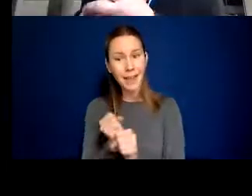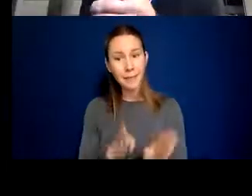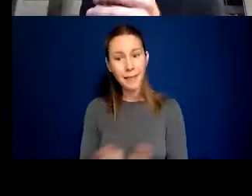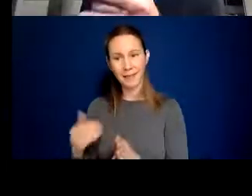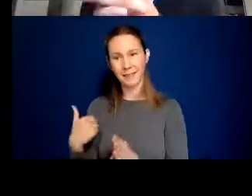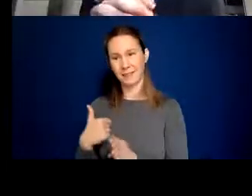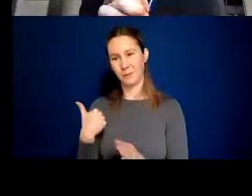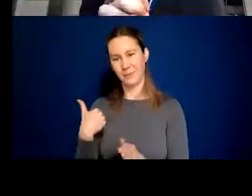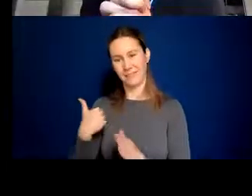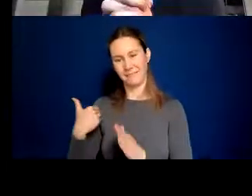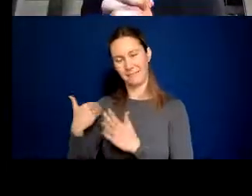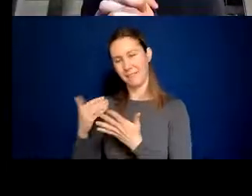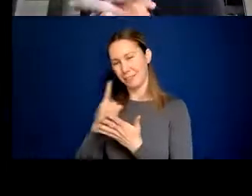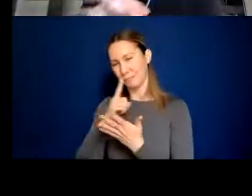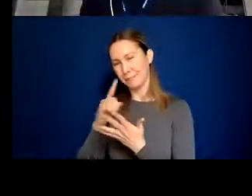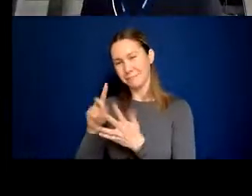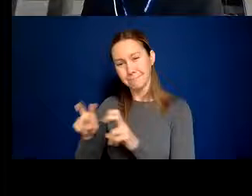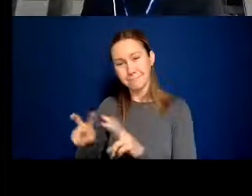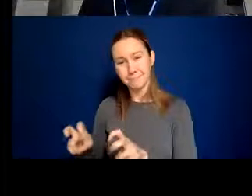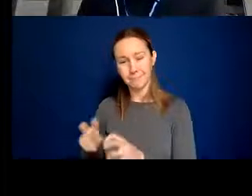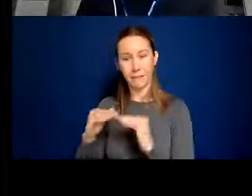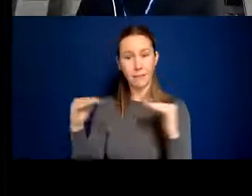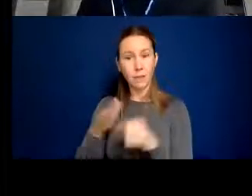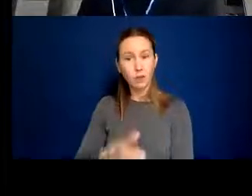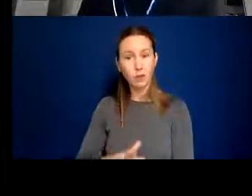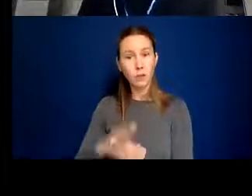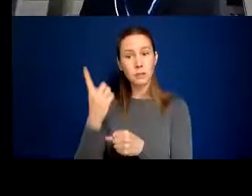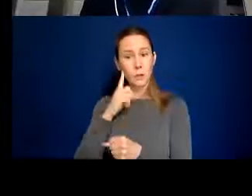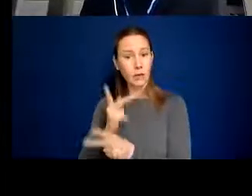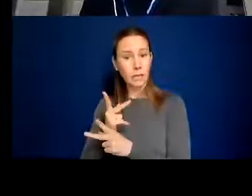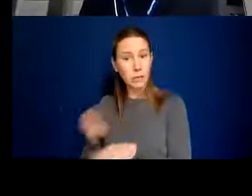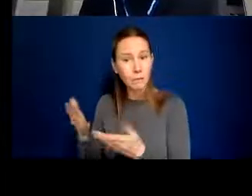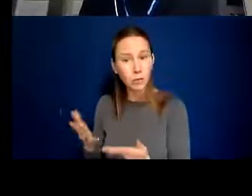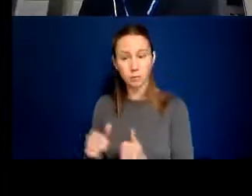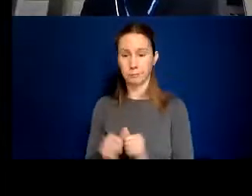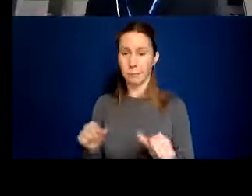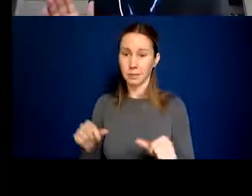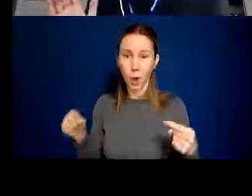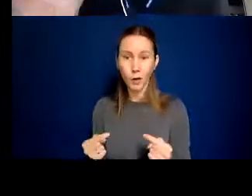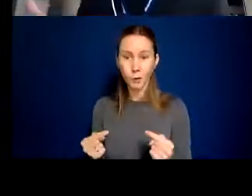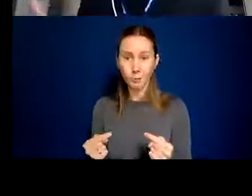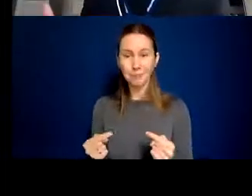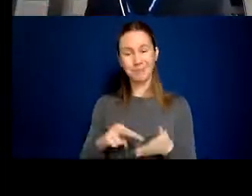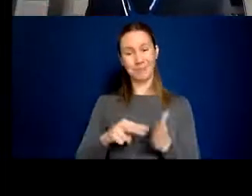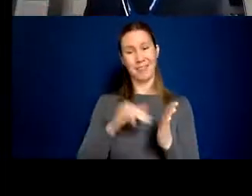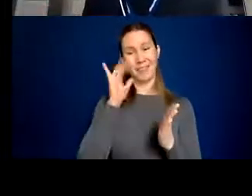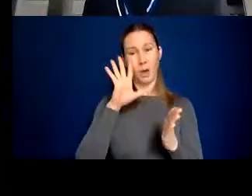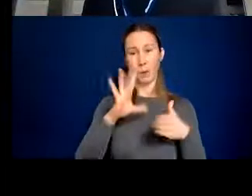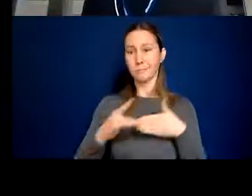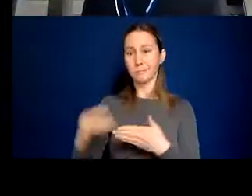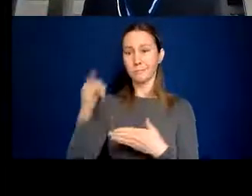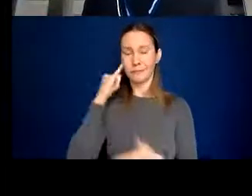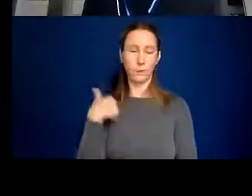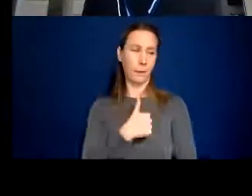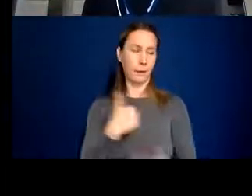assessment of the level of distress for the caregiver and the risk of harm, because this will dictate whether we move to